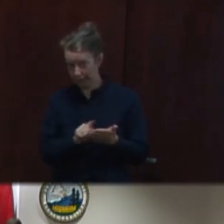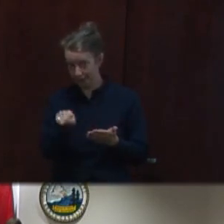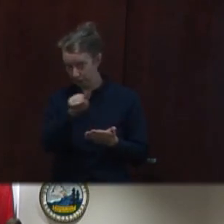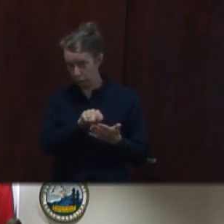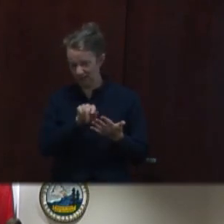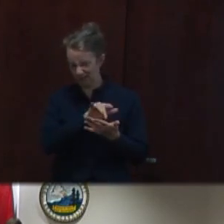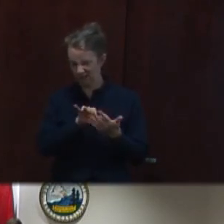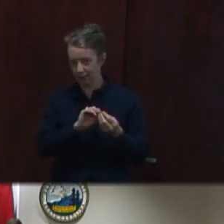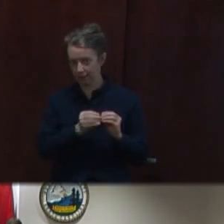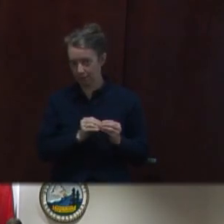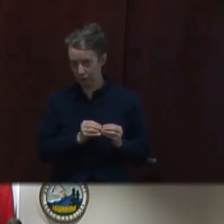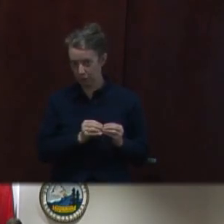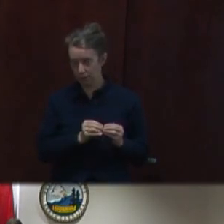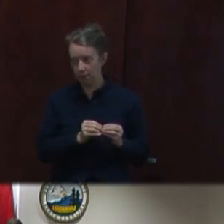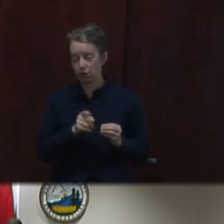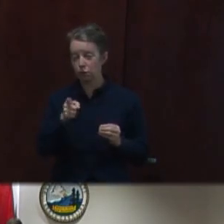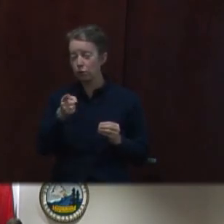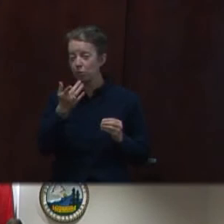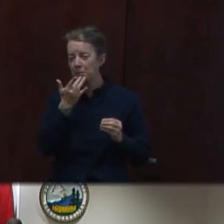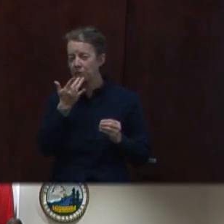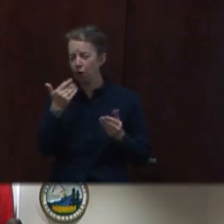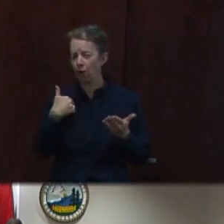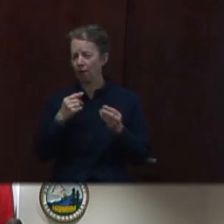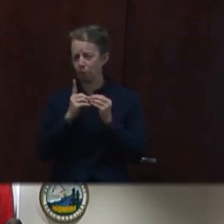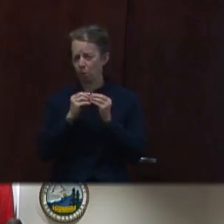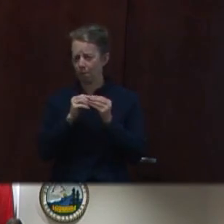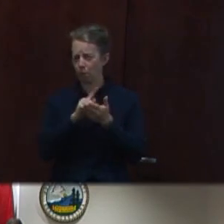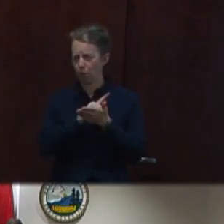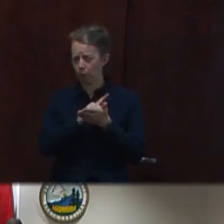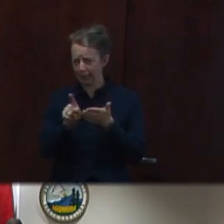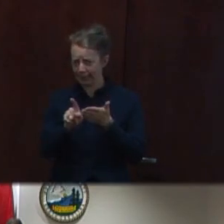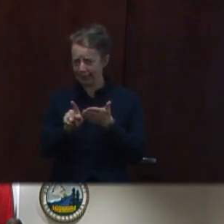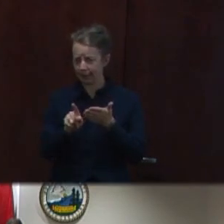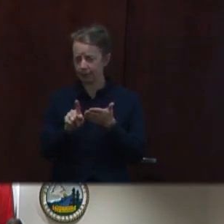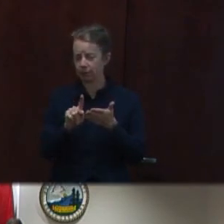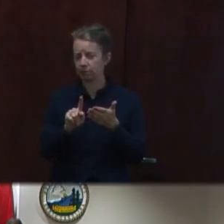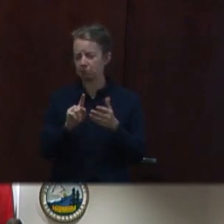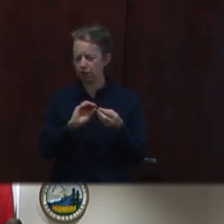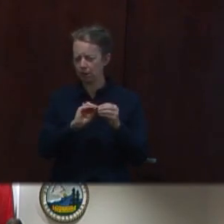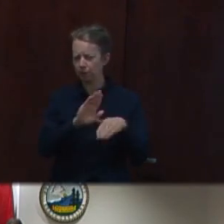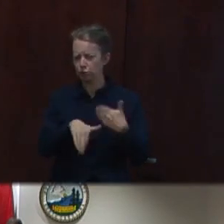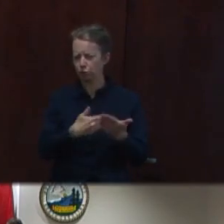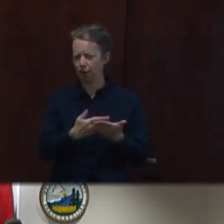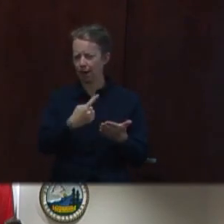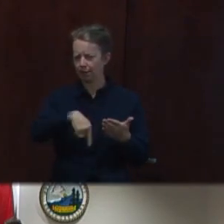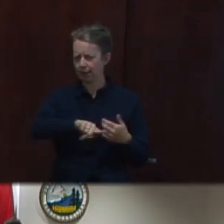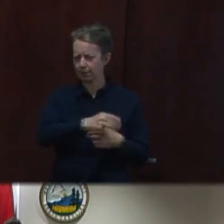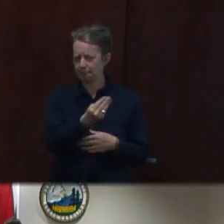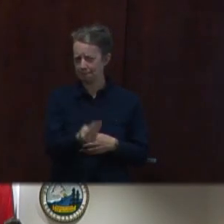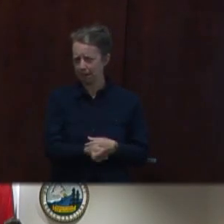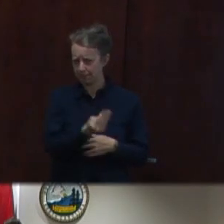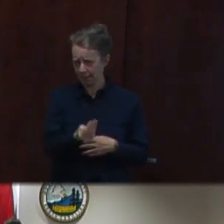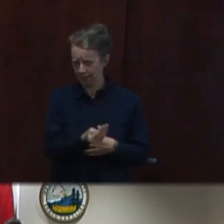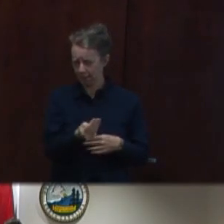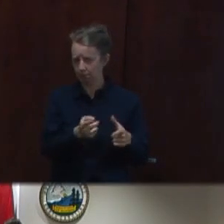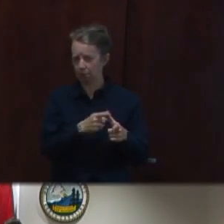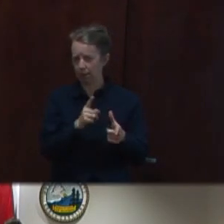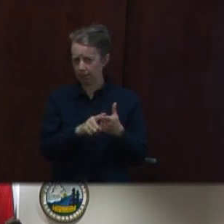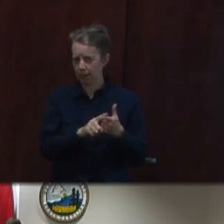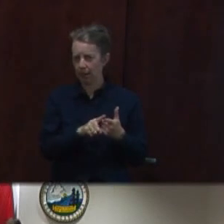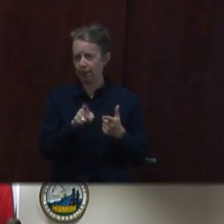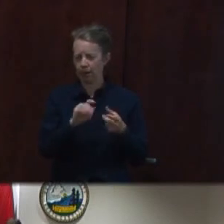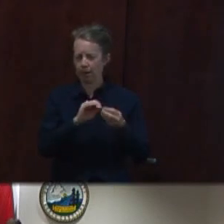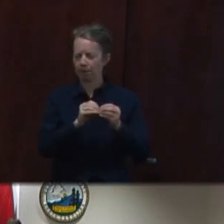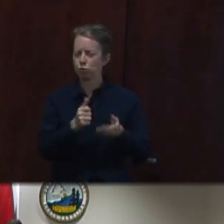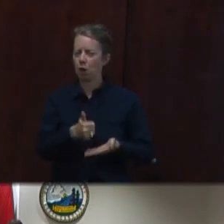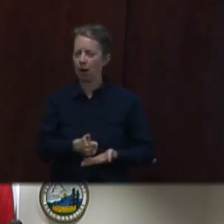So you'd like to have this additional week to review the numbers coming in this week, to confirm that the